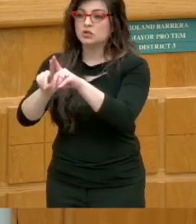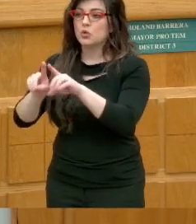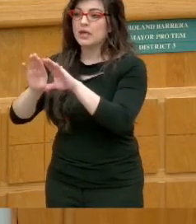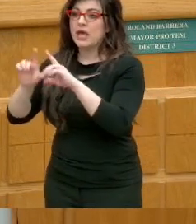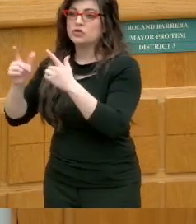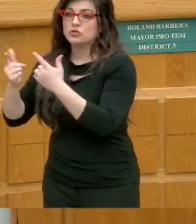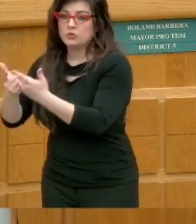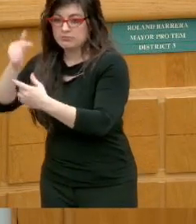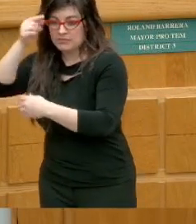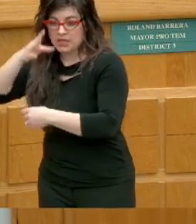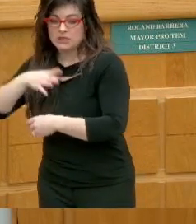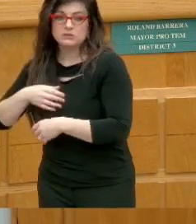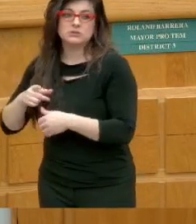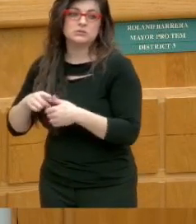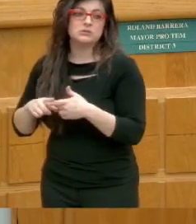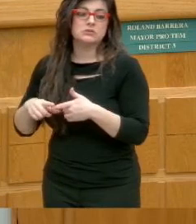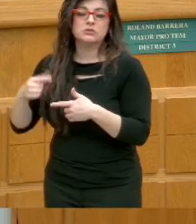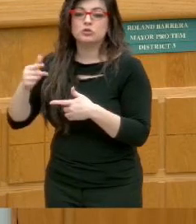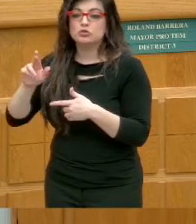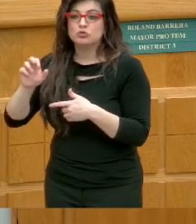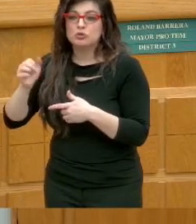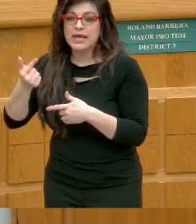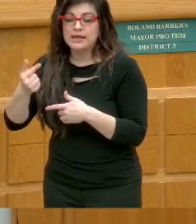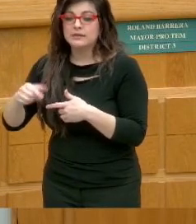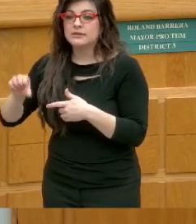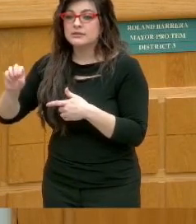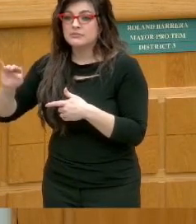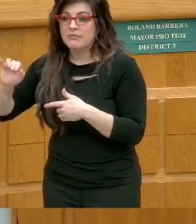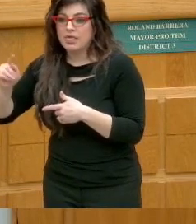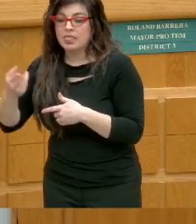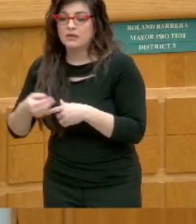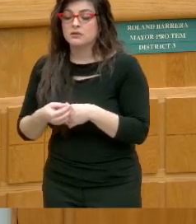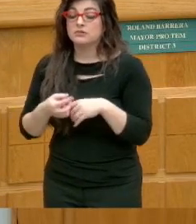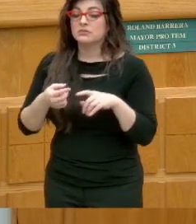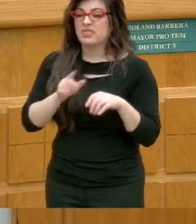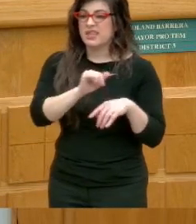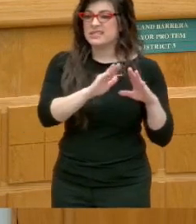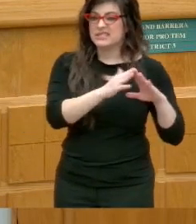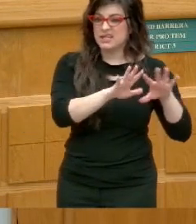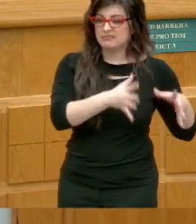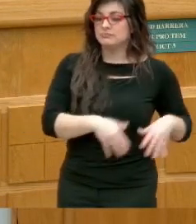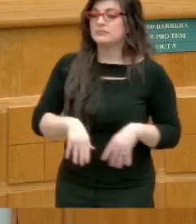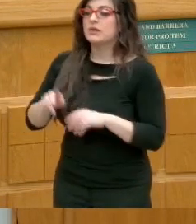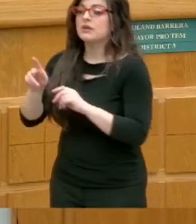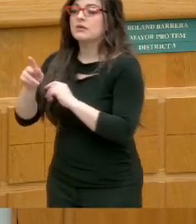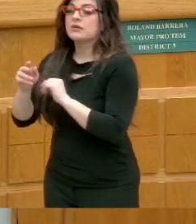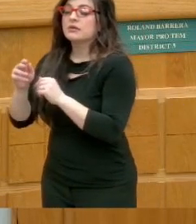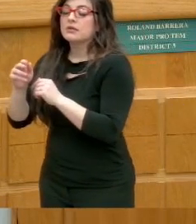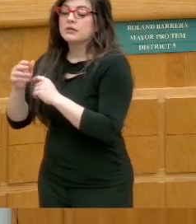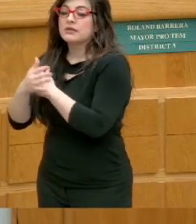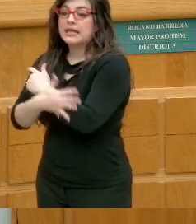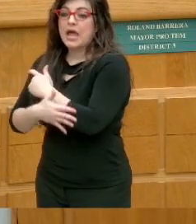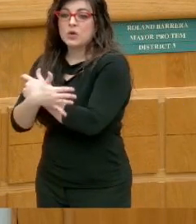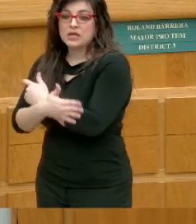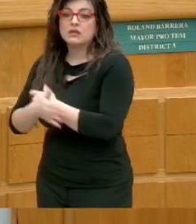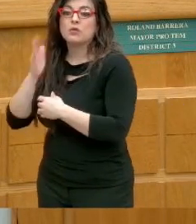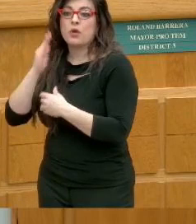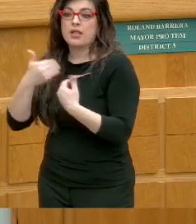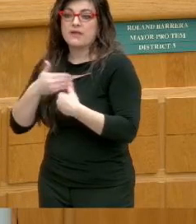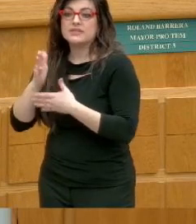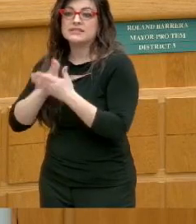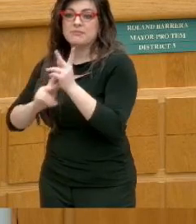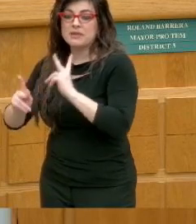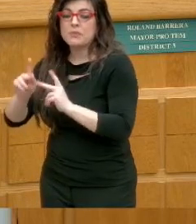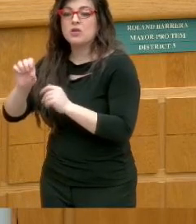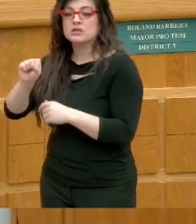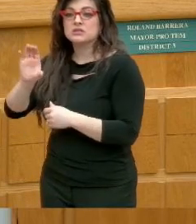and also Greg Smith. From the county side, it's going to be Scott Cross, head of Coastal Parks, and Scott has pulled in